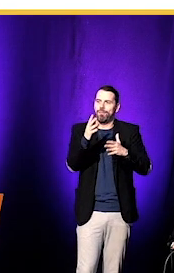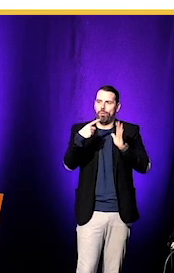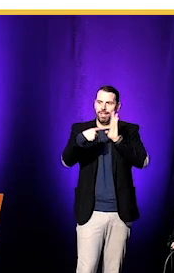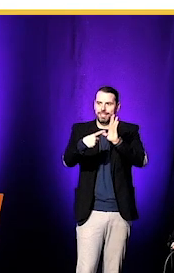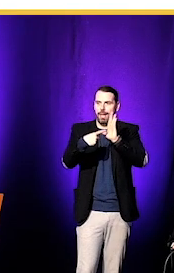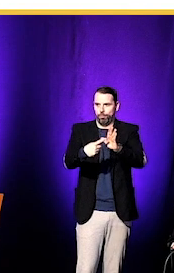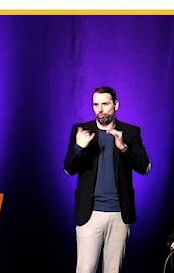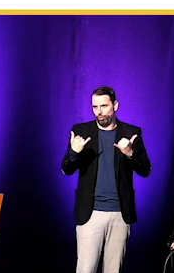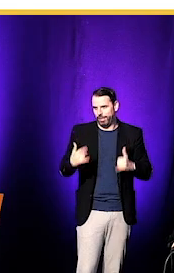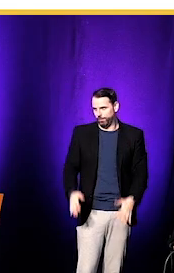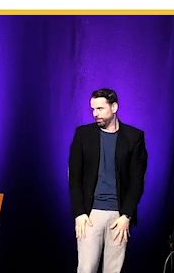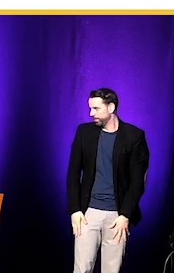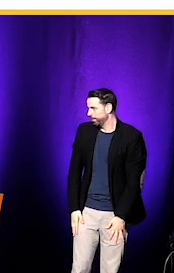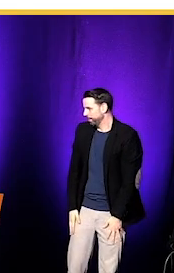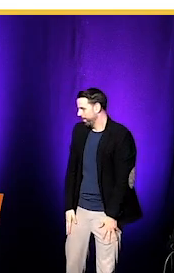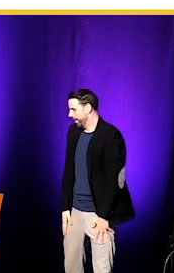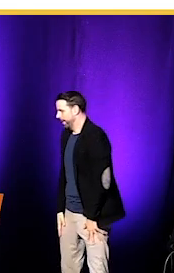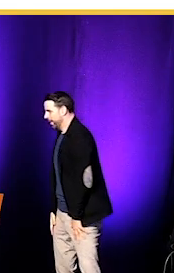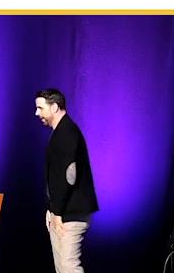experiences.